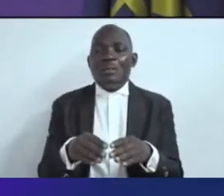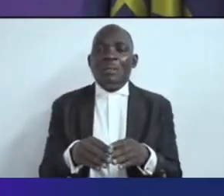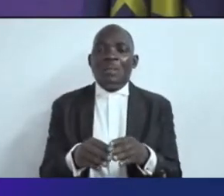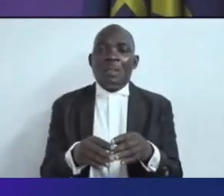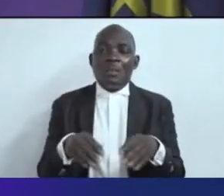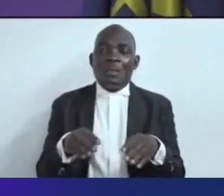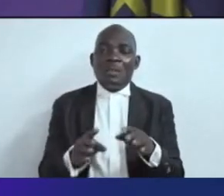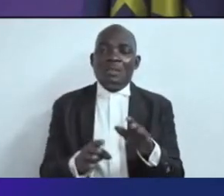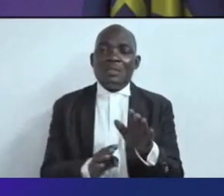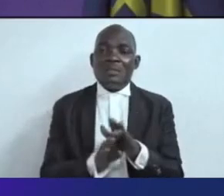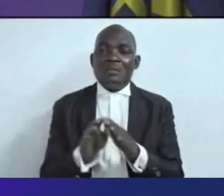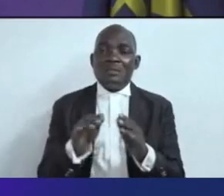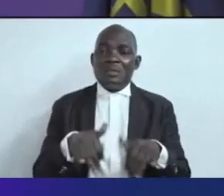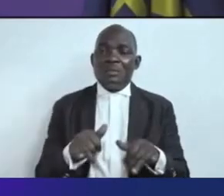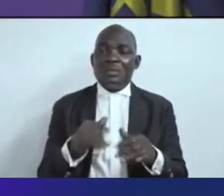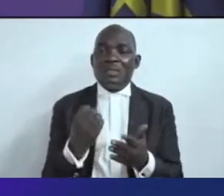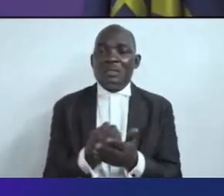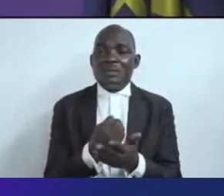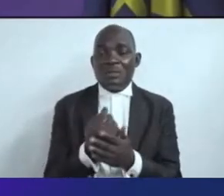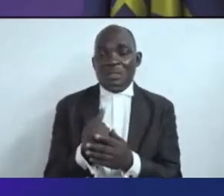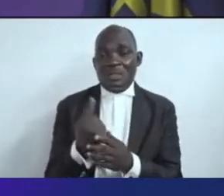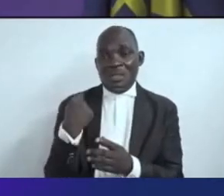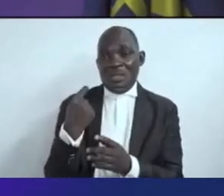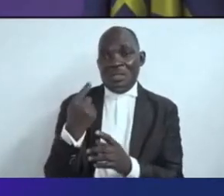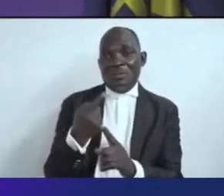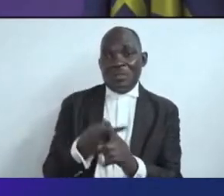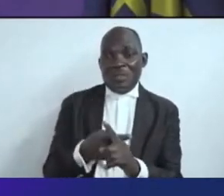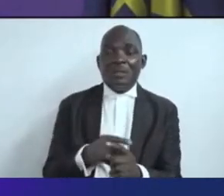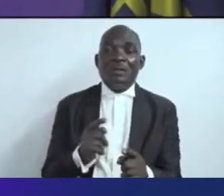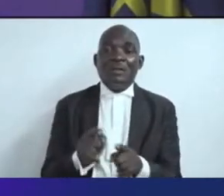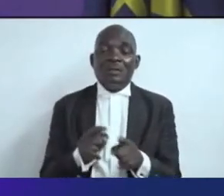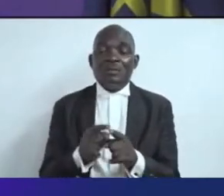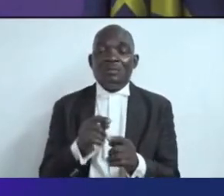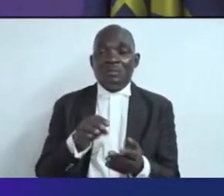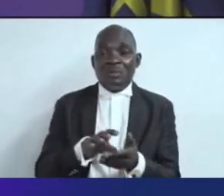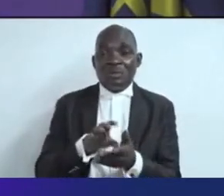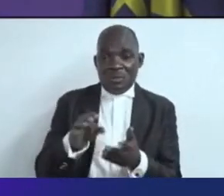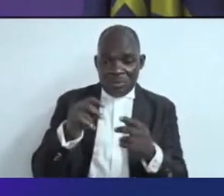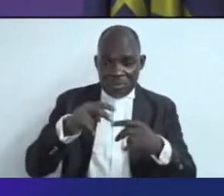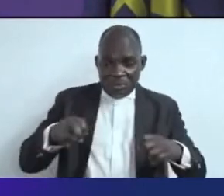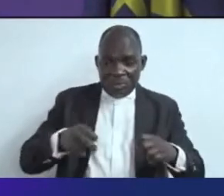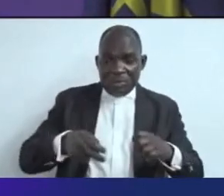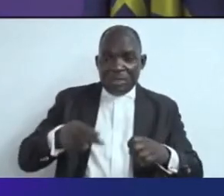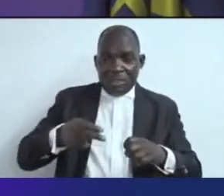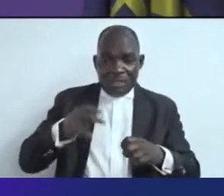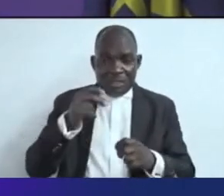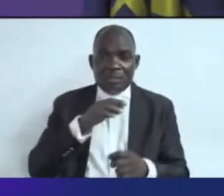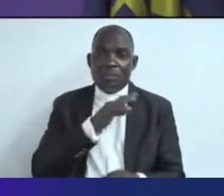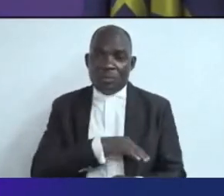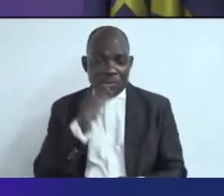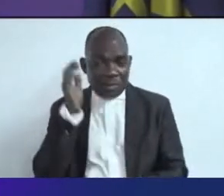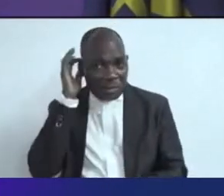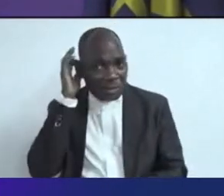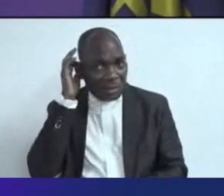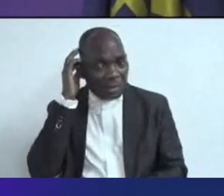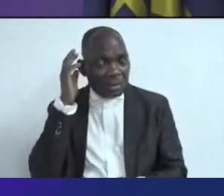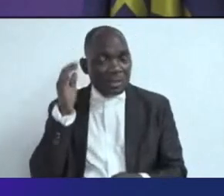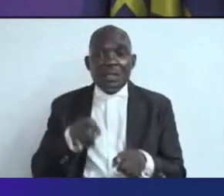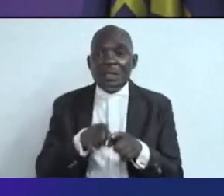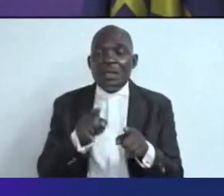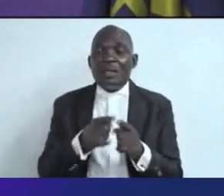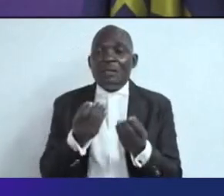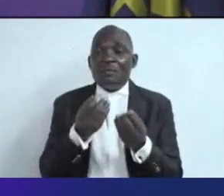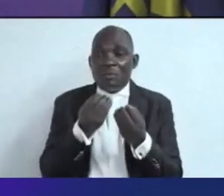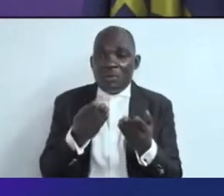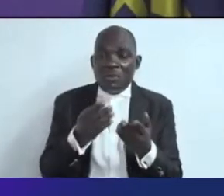developing economies in recent months as investors search for higher yields. Further declines